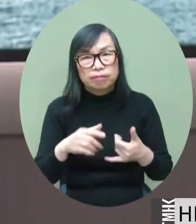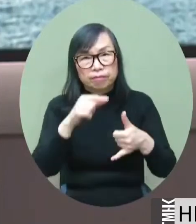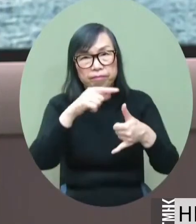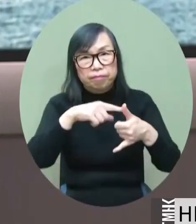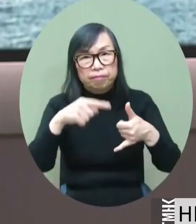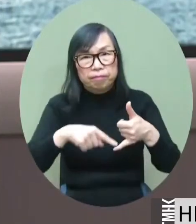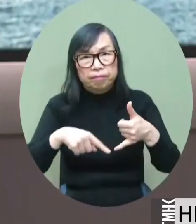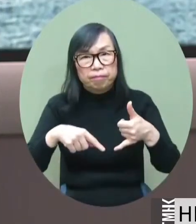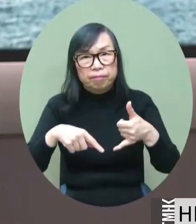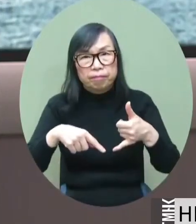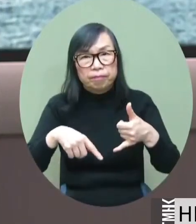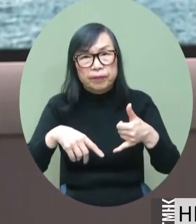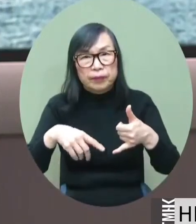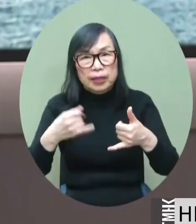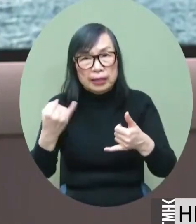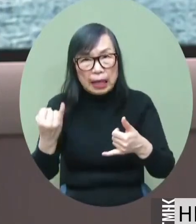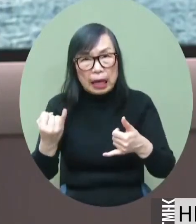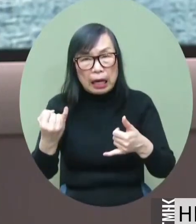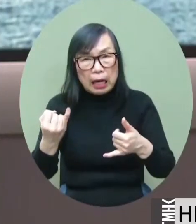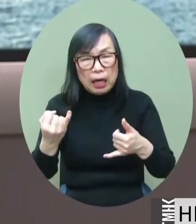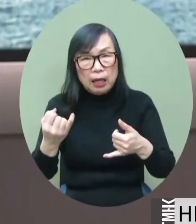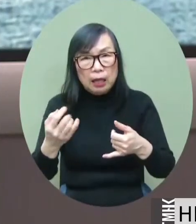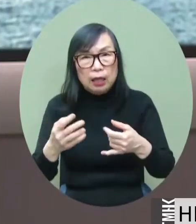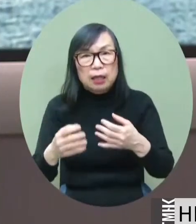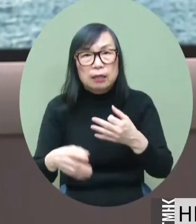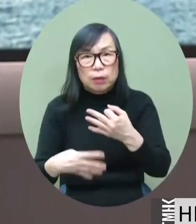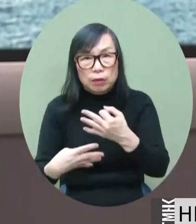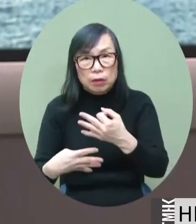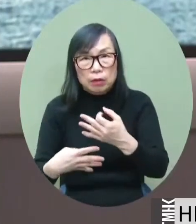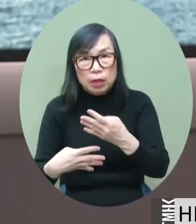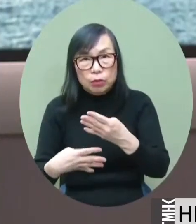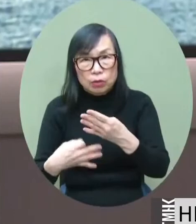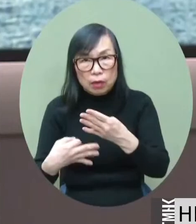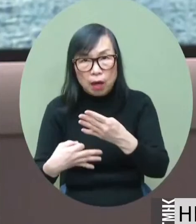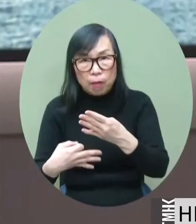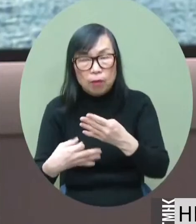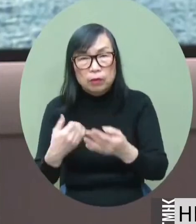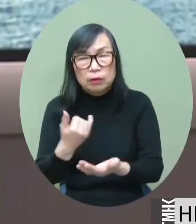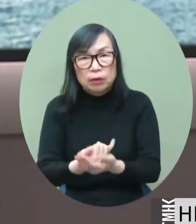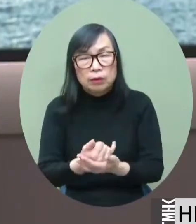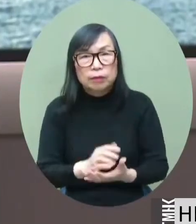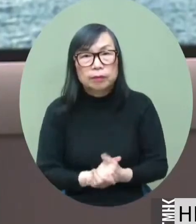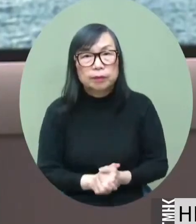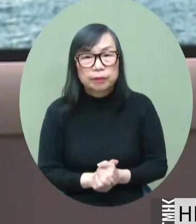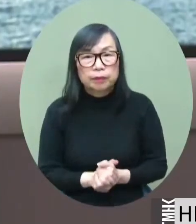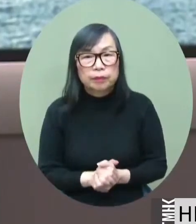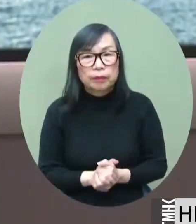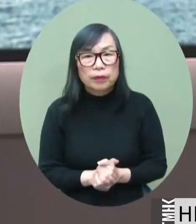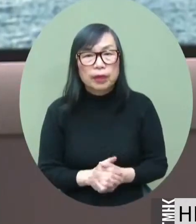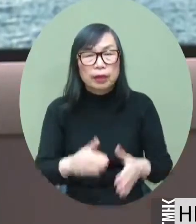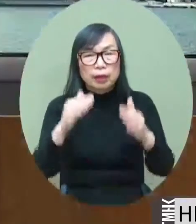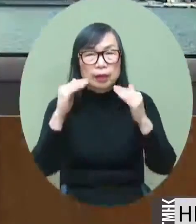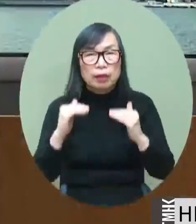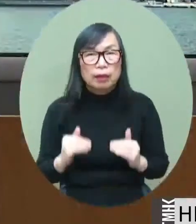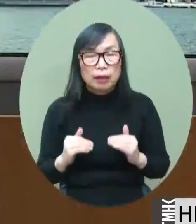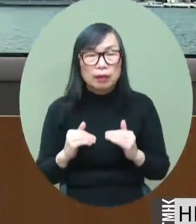And his condition was quite poor after the operation, and he passed away in the morning of the 3rd of April.